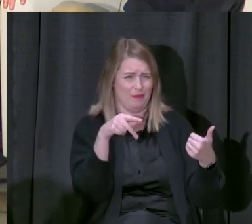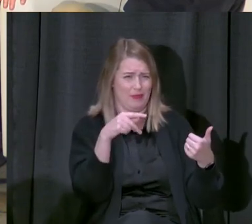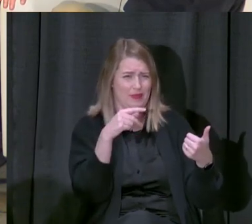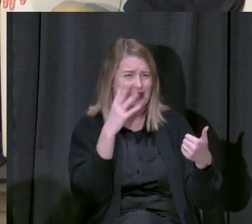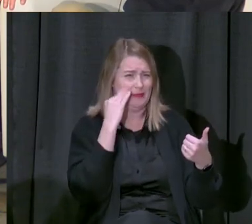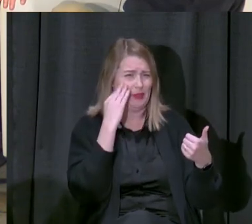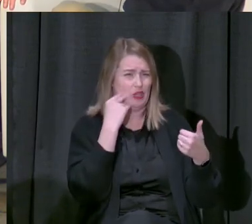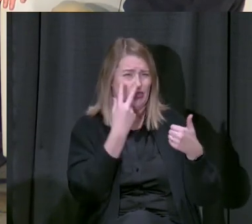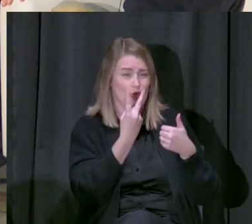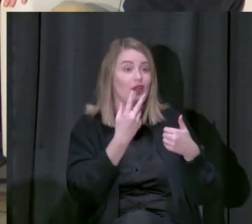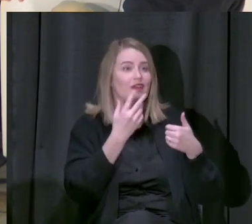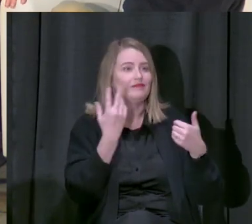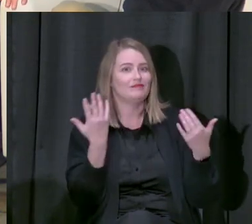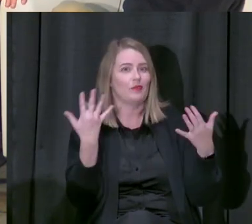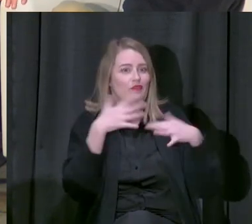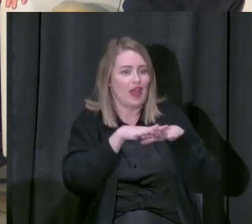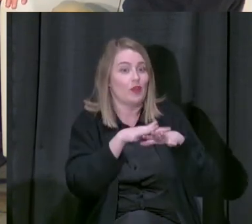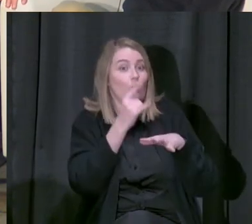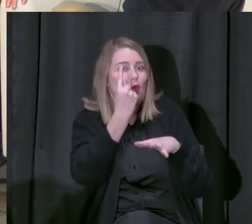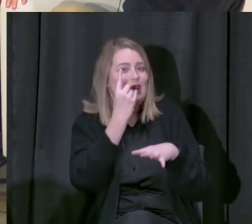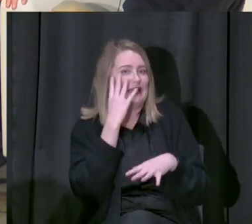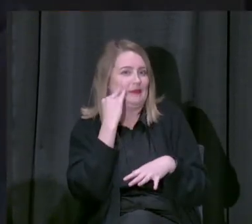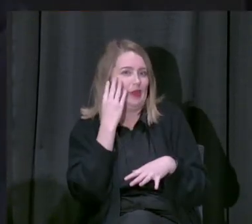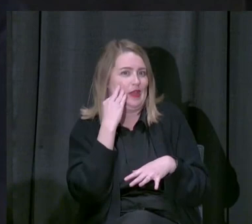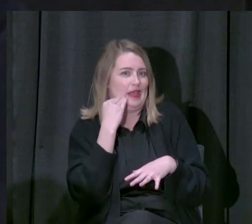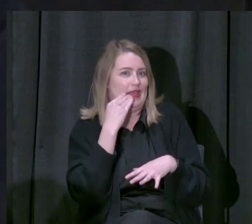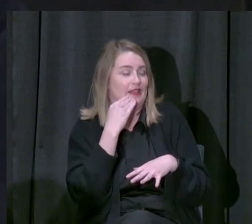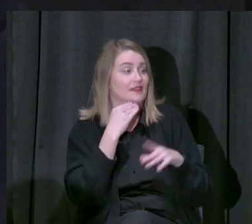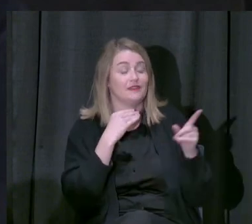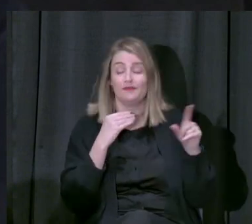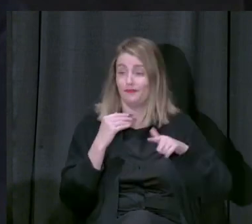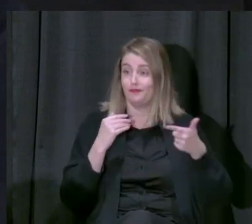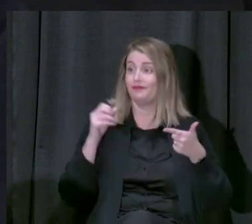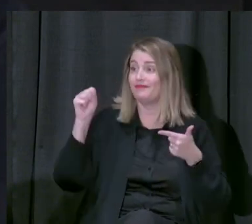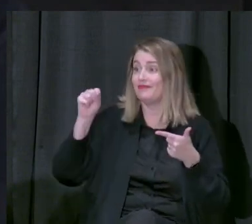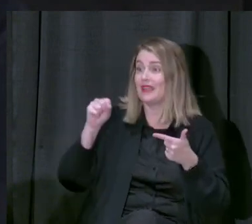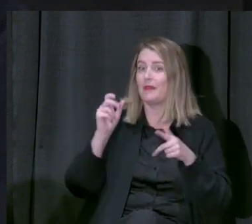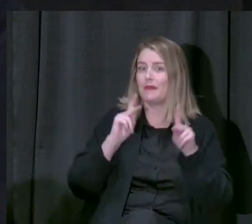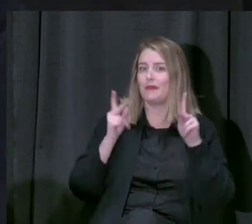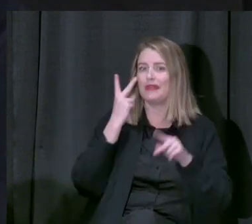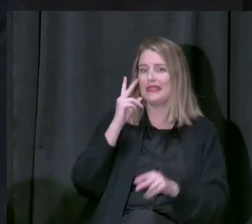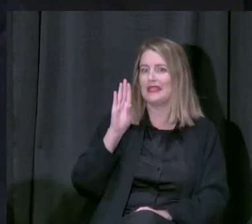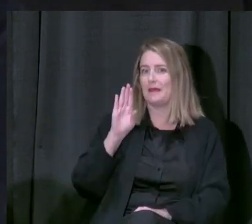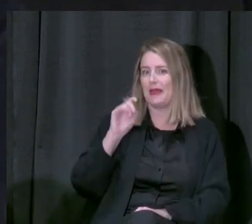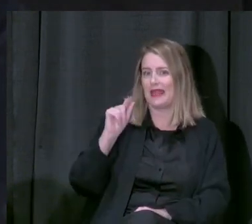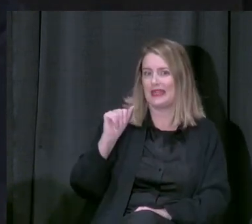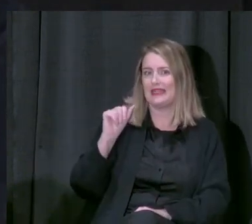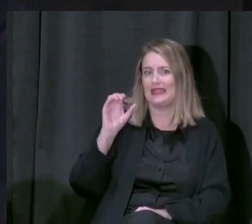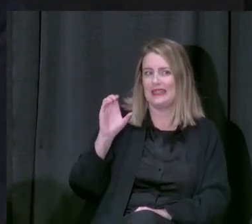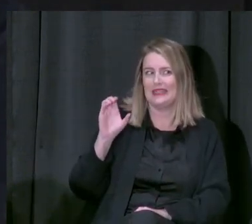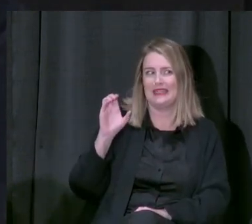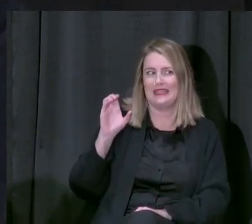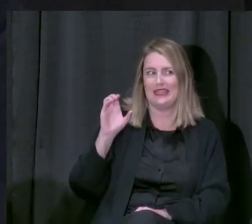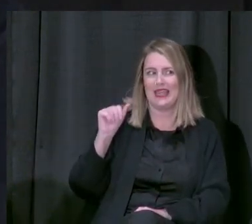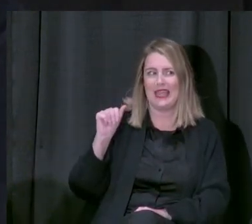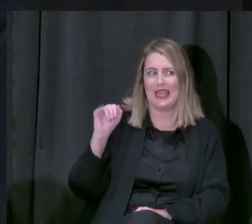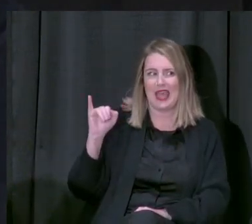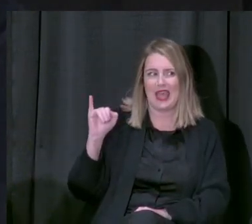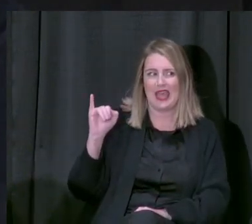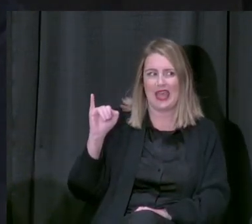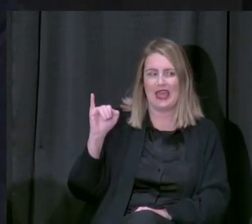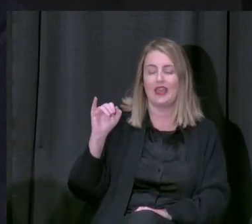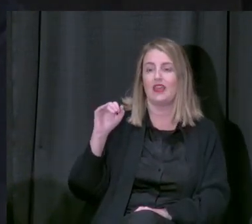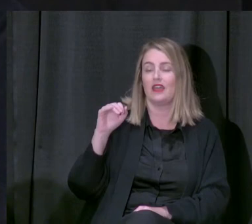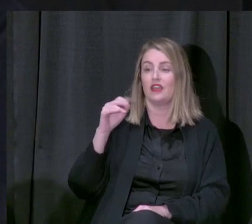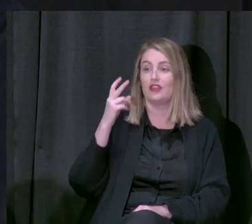one experience. Yeah, and people have seen recently the beta in Scene AI, where you can create some routes in